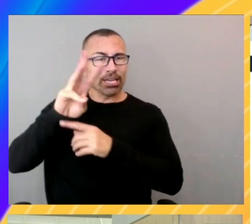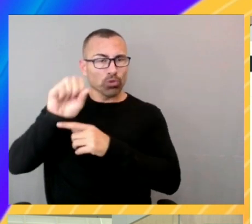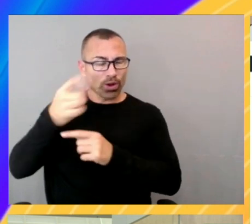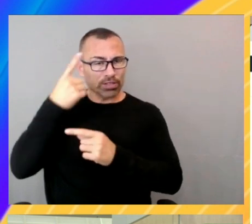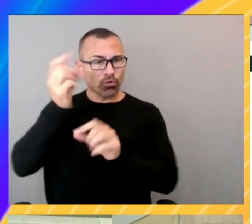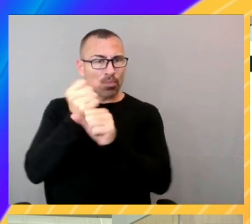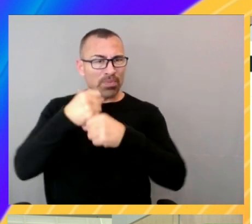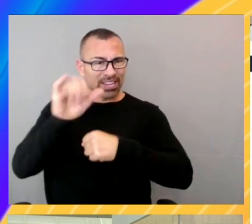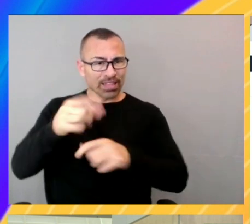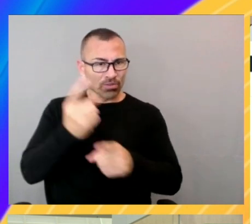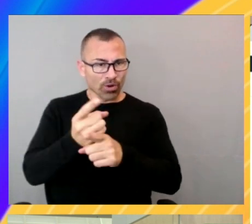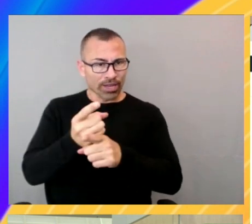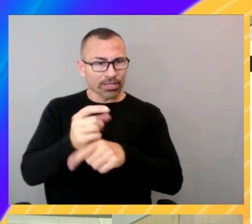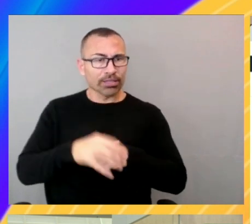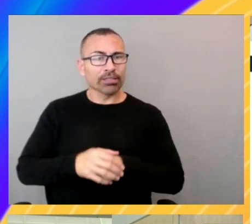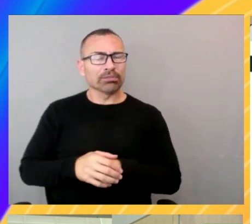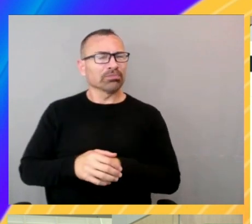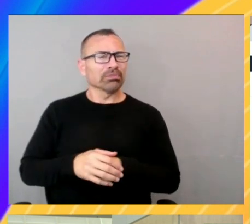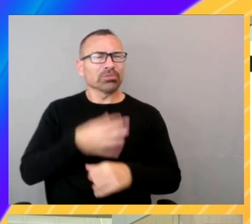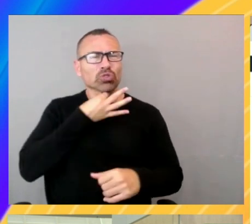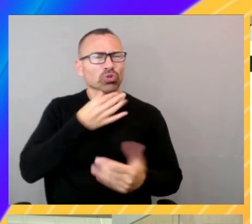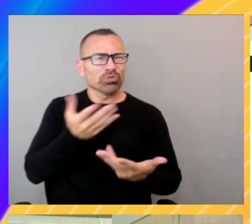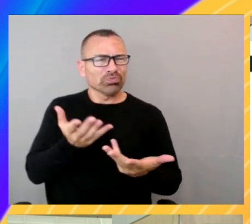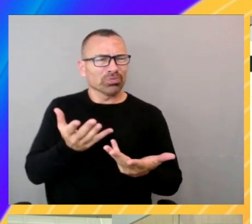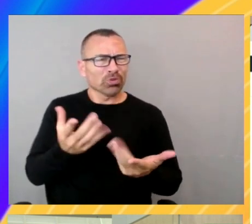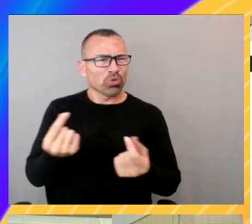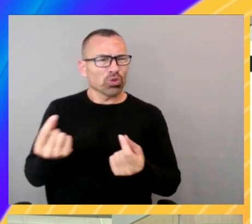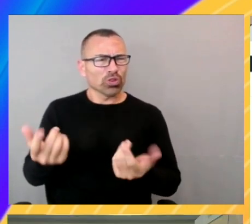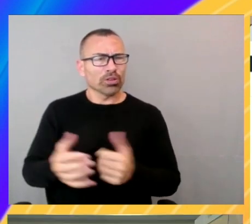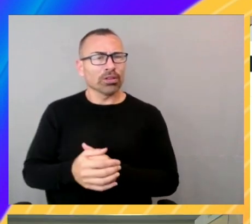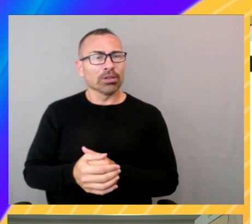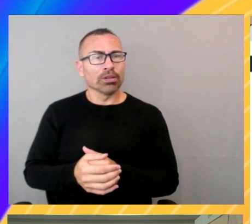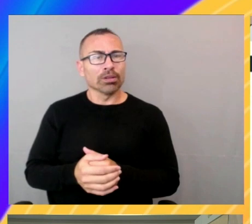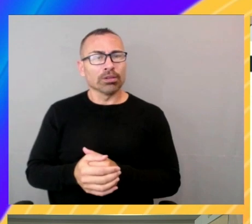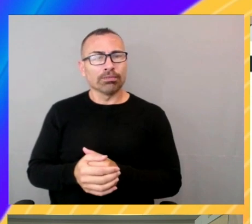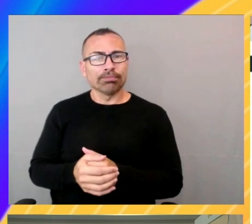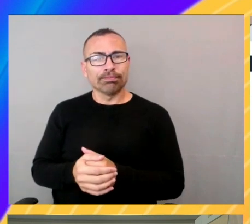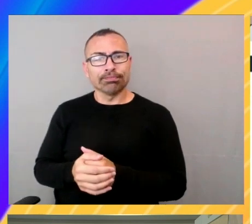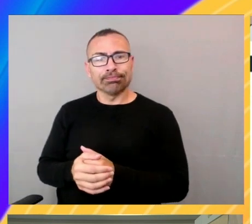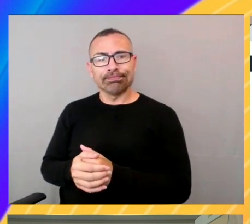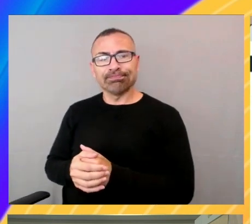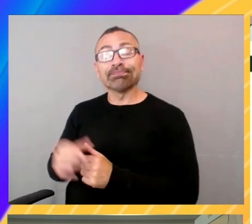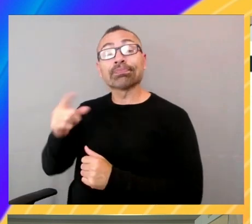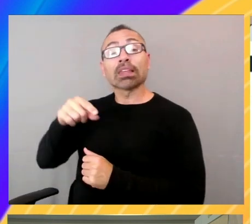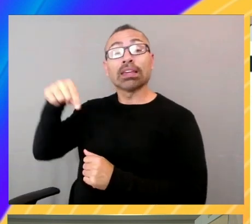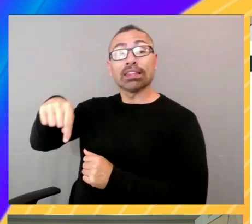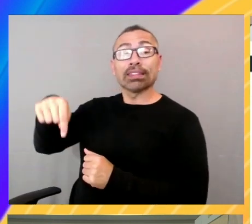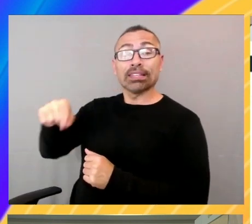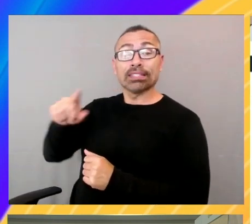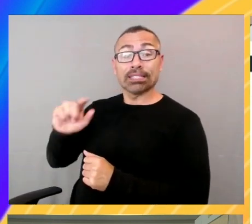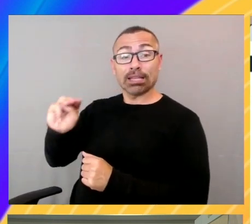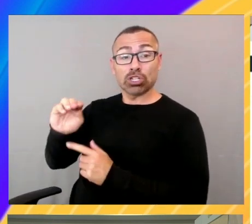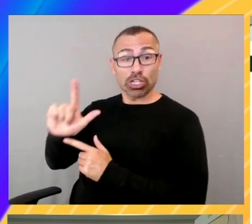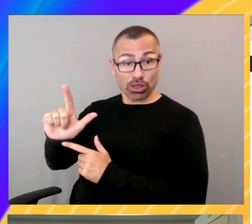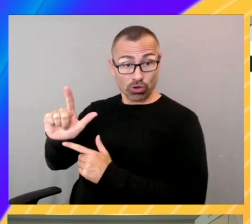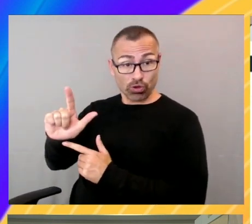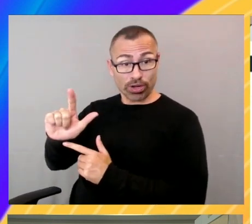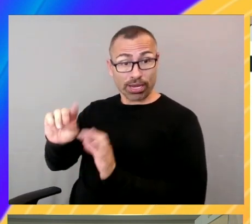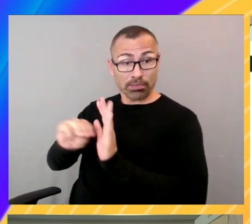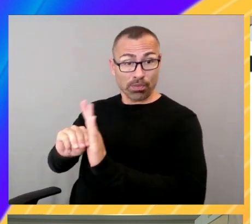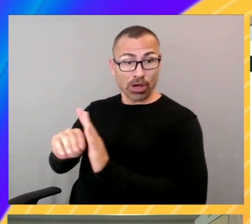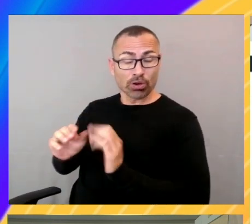learning. Okay. It's a machine learning model, right? So something that AWS, as